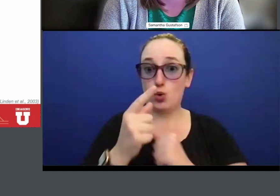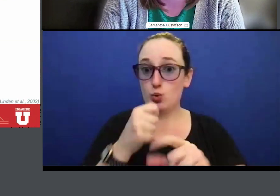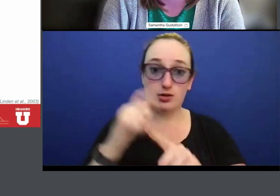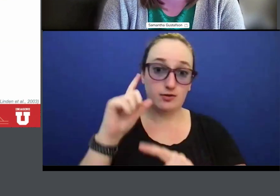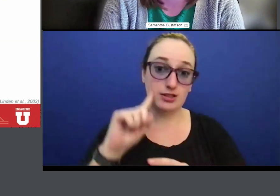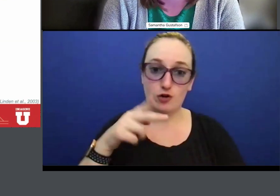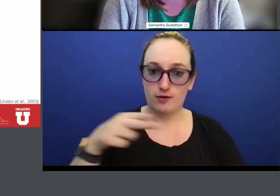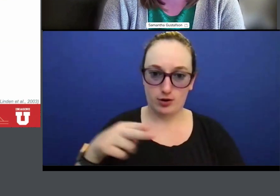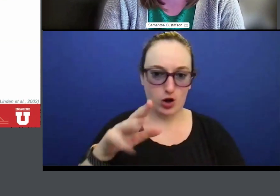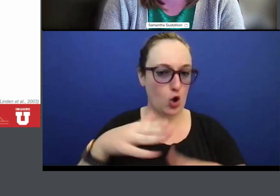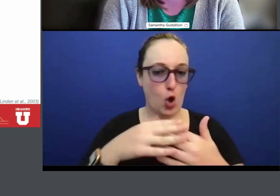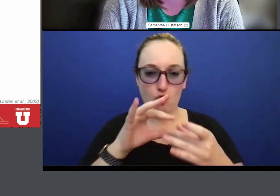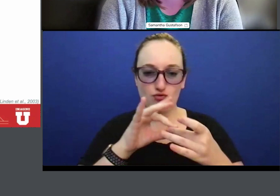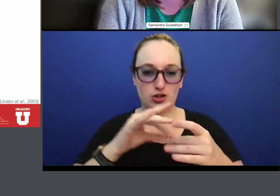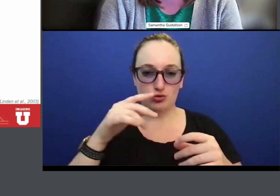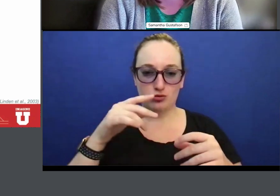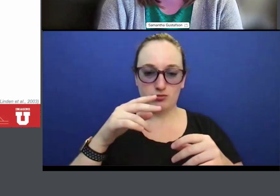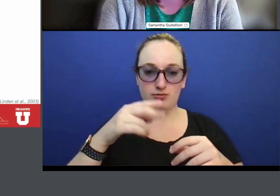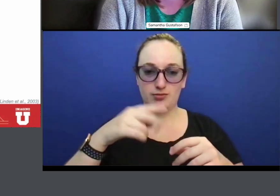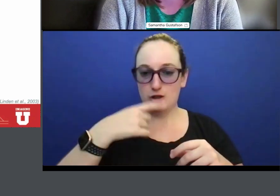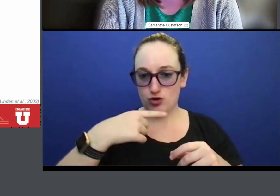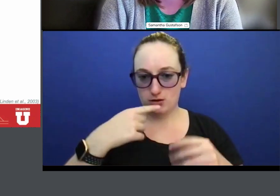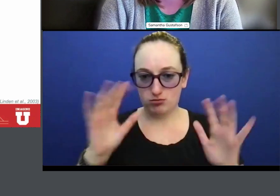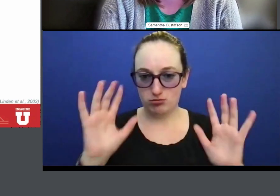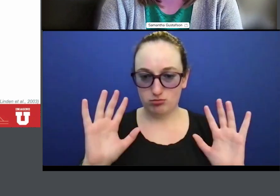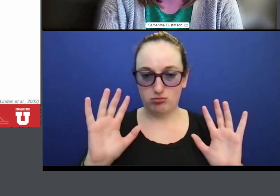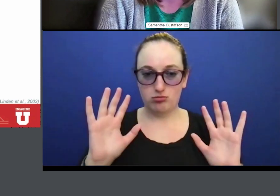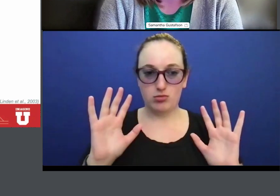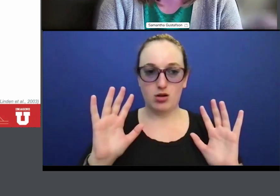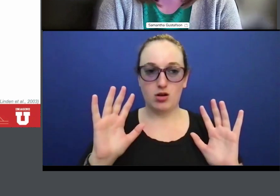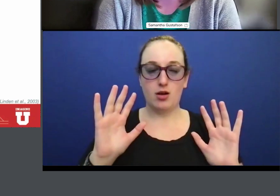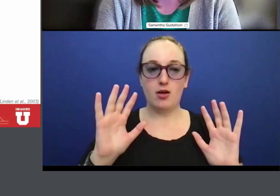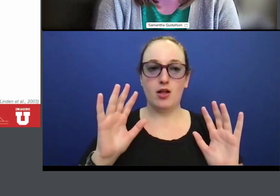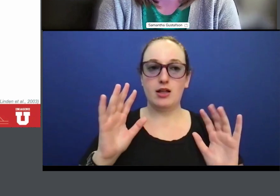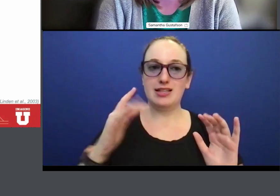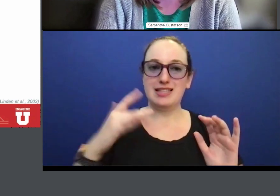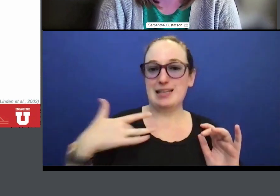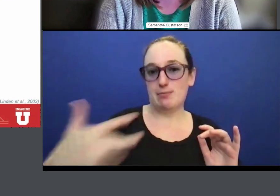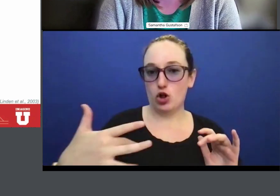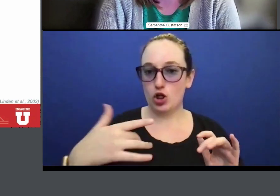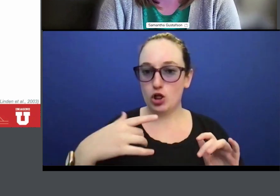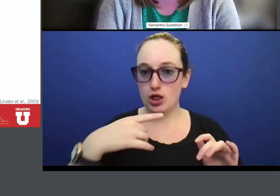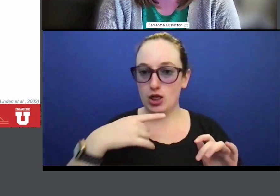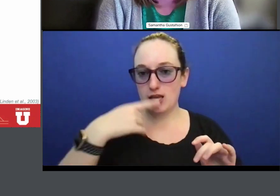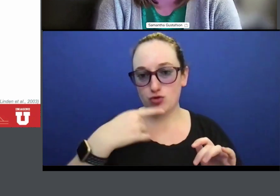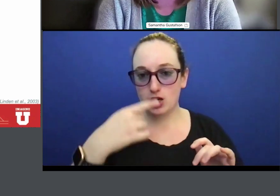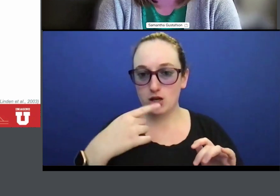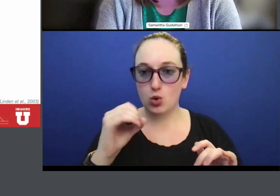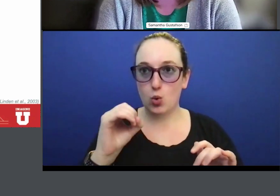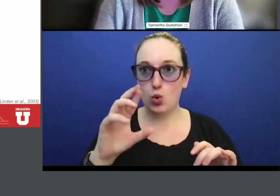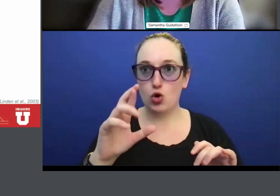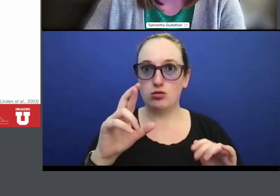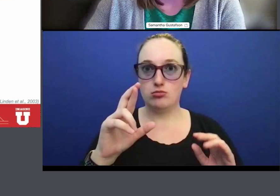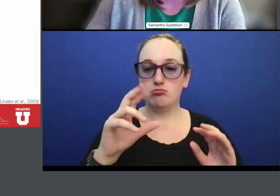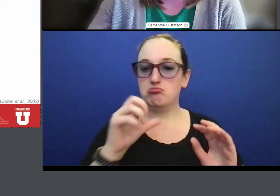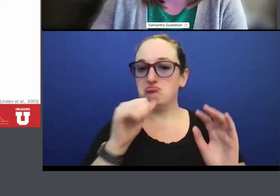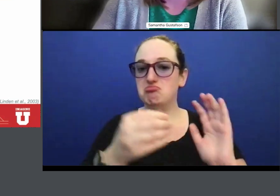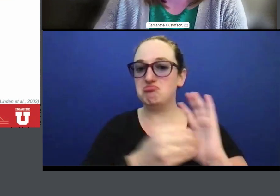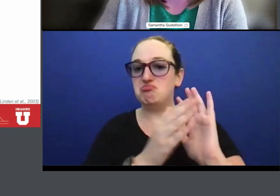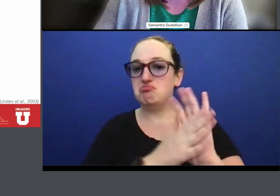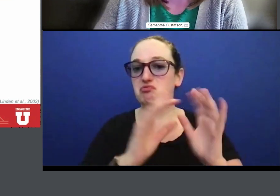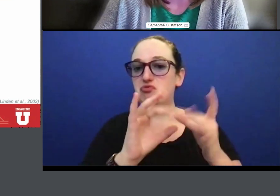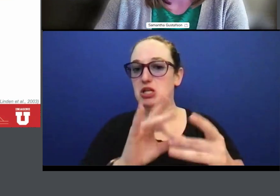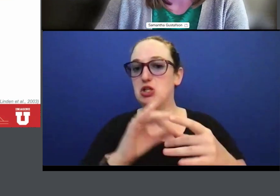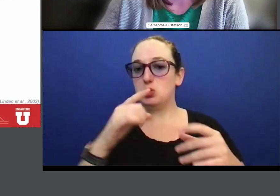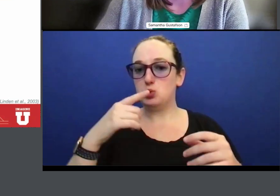or hard of hearing. These are all just chronic fatigue in a, we'll say, typically hearing or unnoted hearing